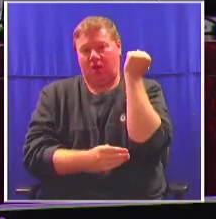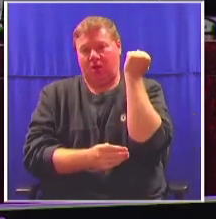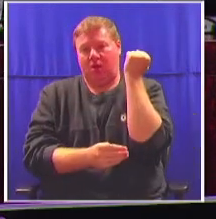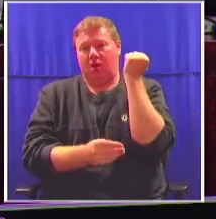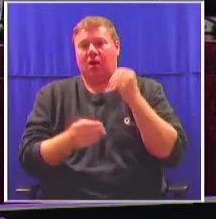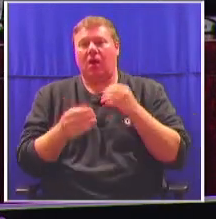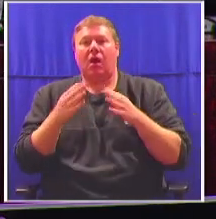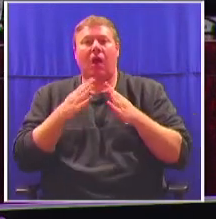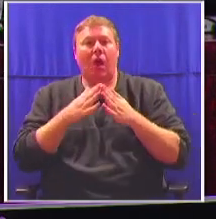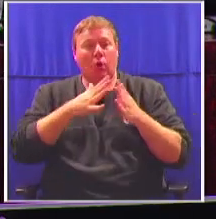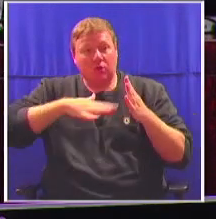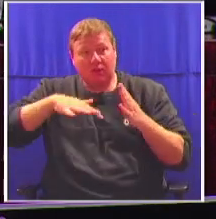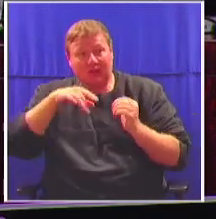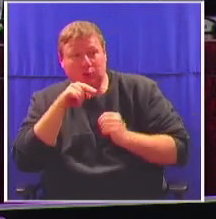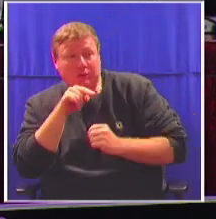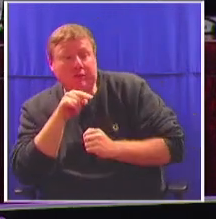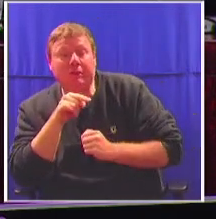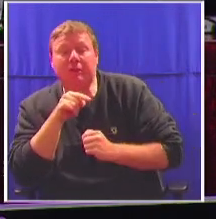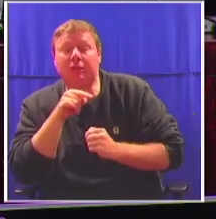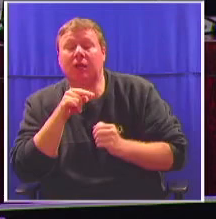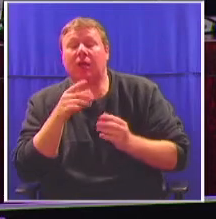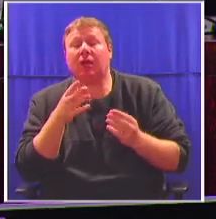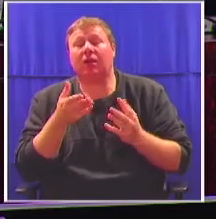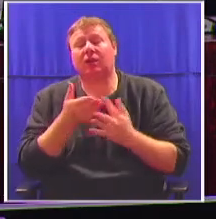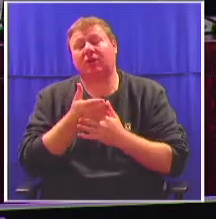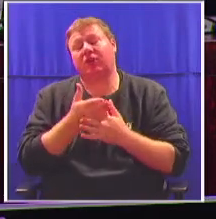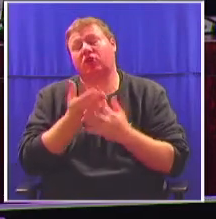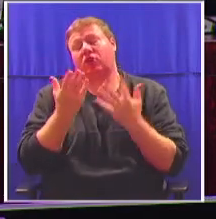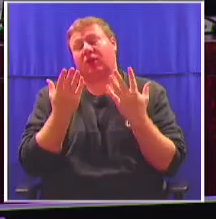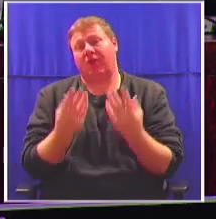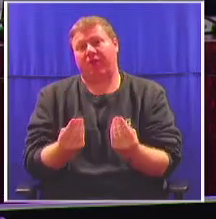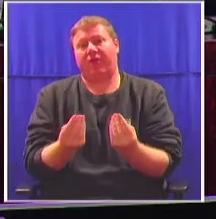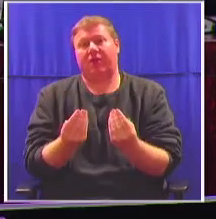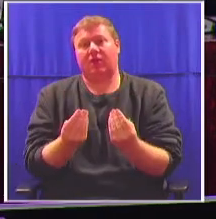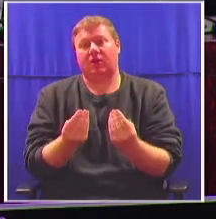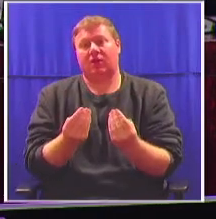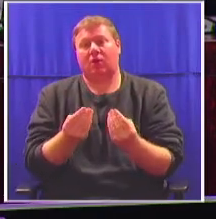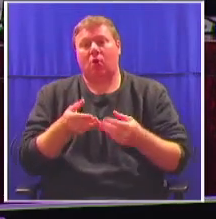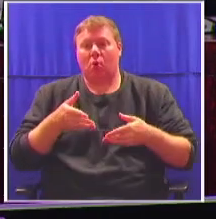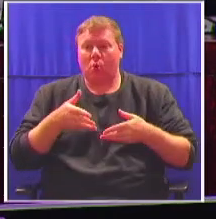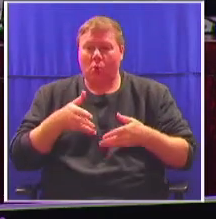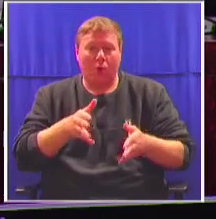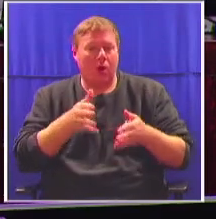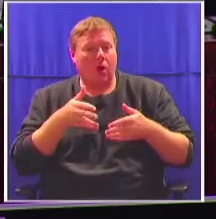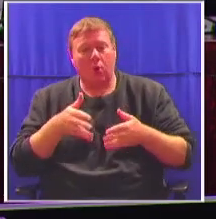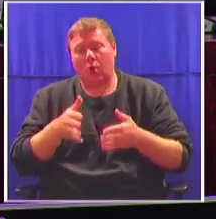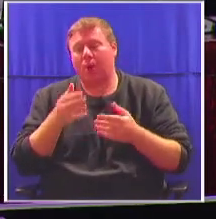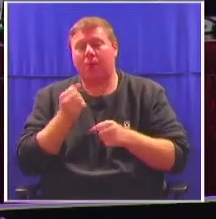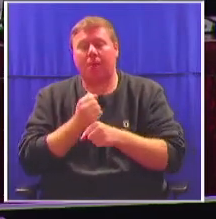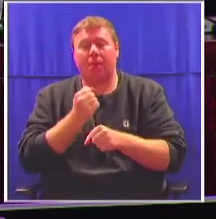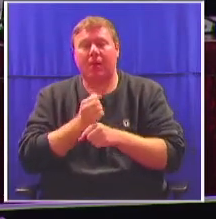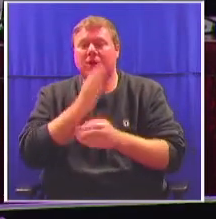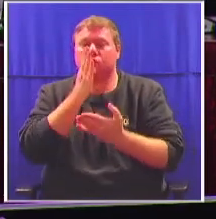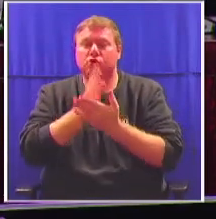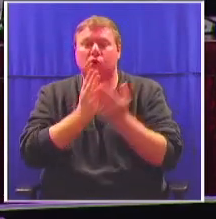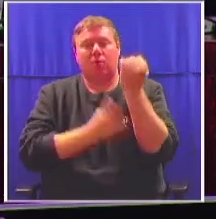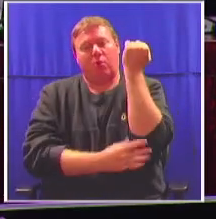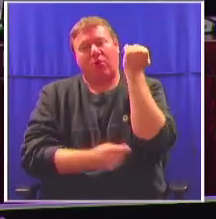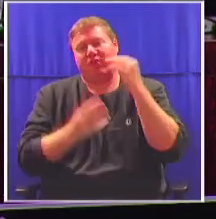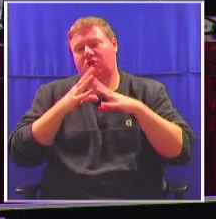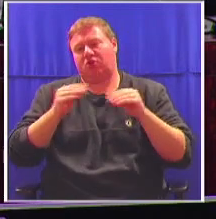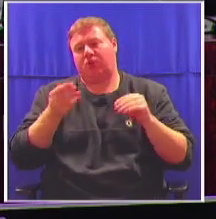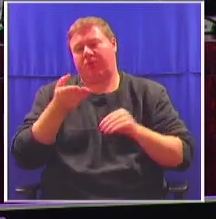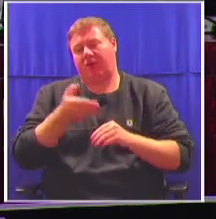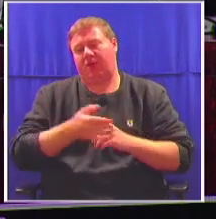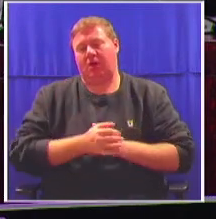a comprehensive set of interventions that create pathways out of poverty. This